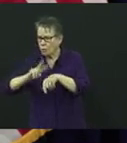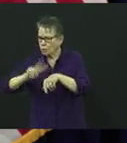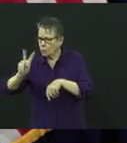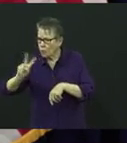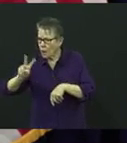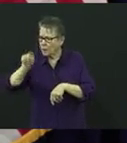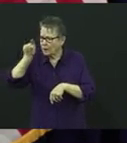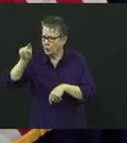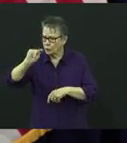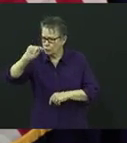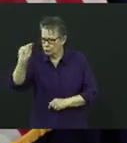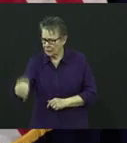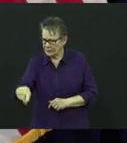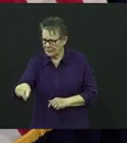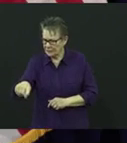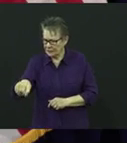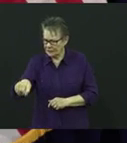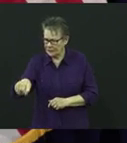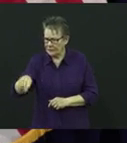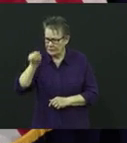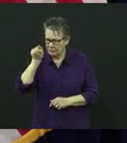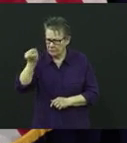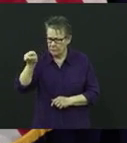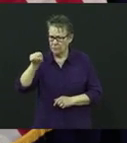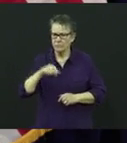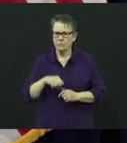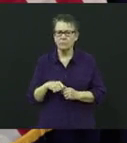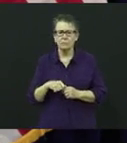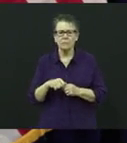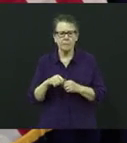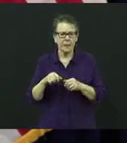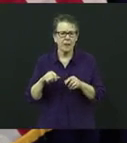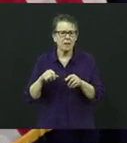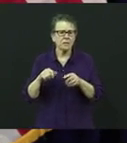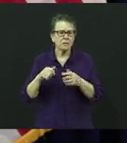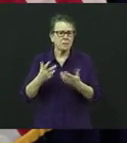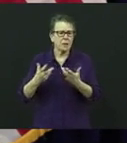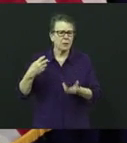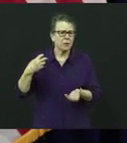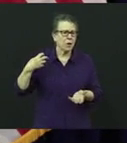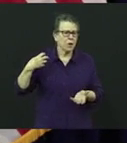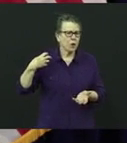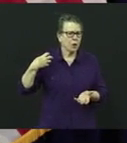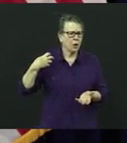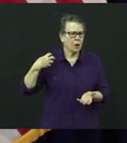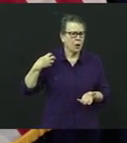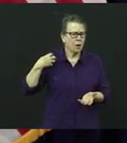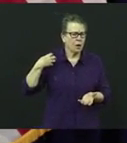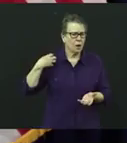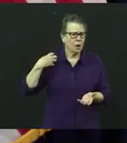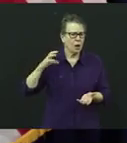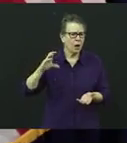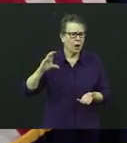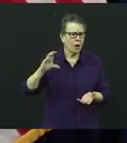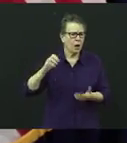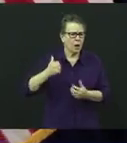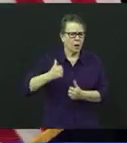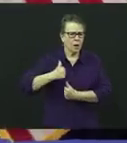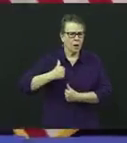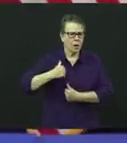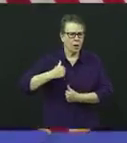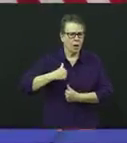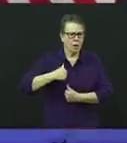Park from the United States Army Corps of Engineers to talk a little bit more about the bed capacity, field hospitals, et cetera. Thank you all.